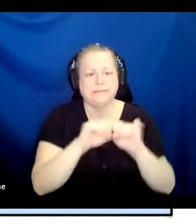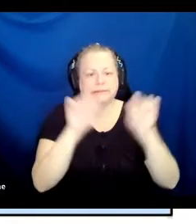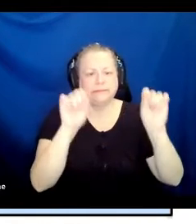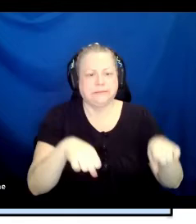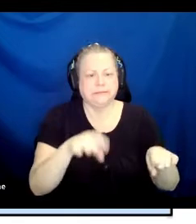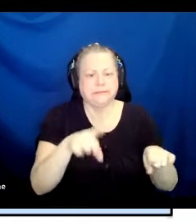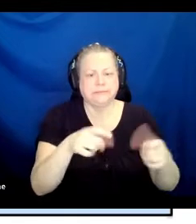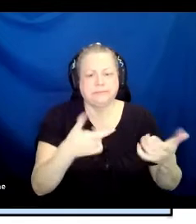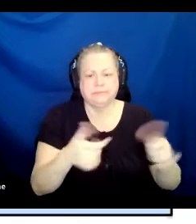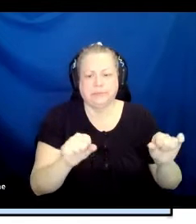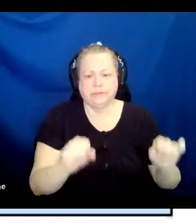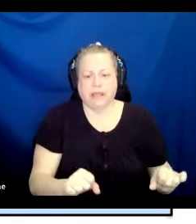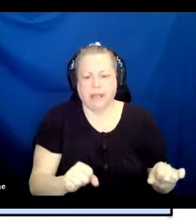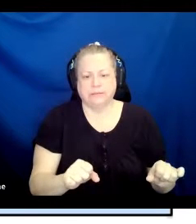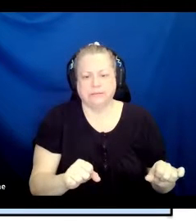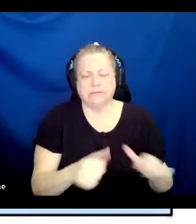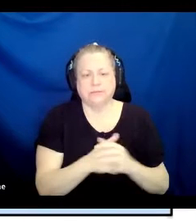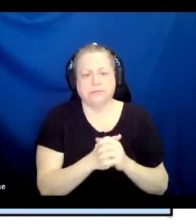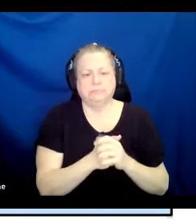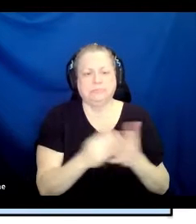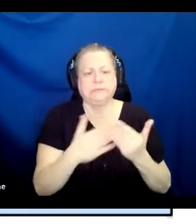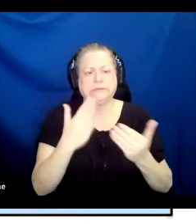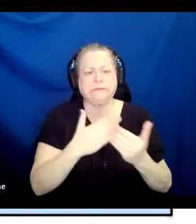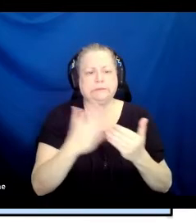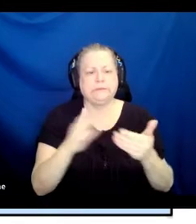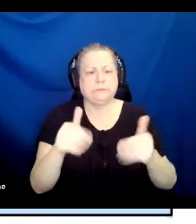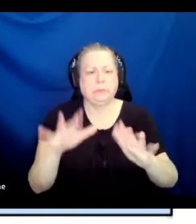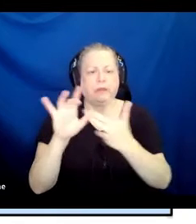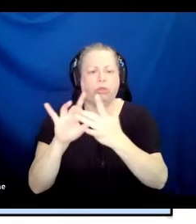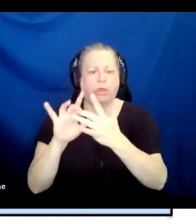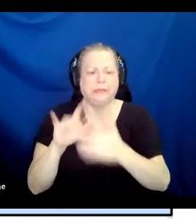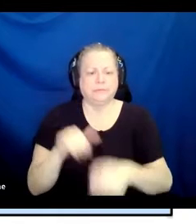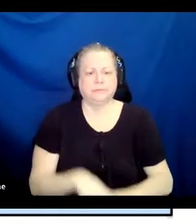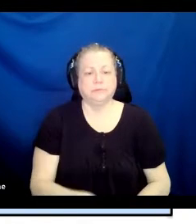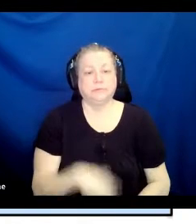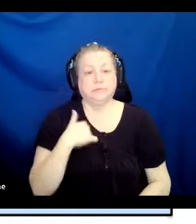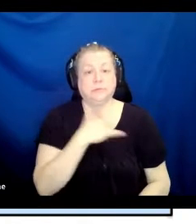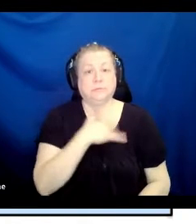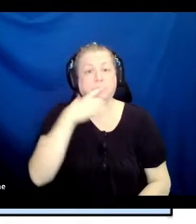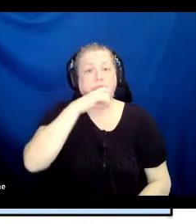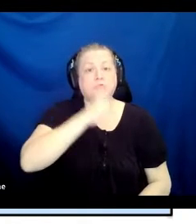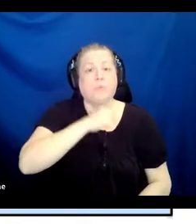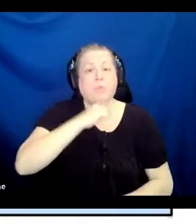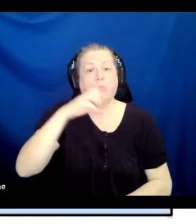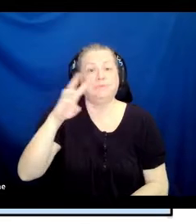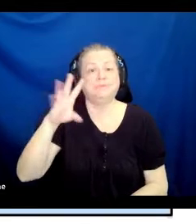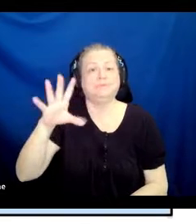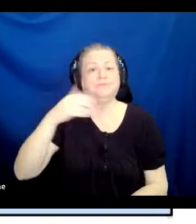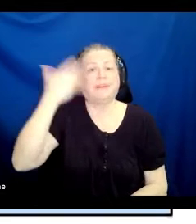renewal. And this is the easiest way to submit a renewal. For members over 65,